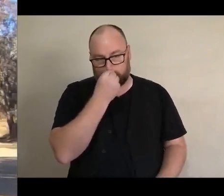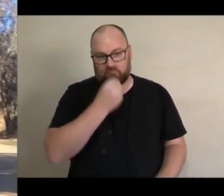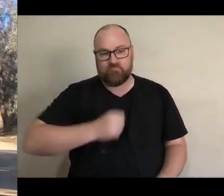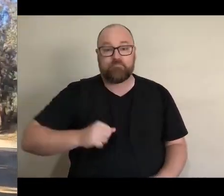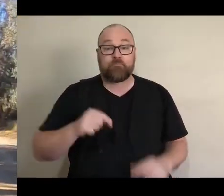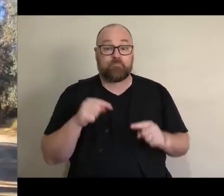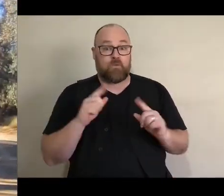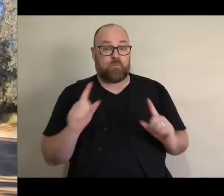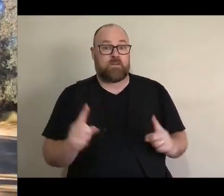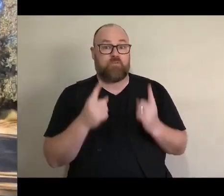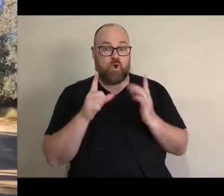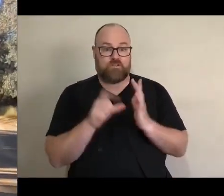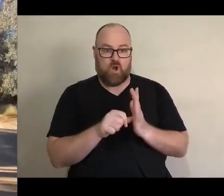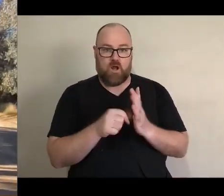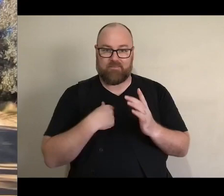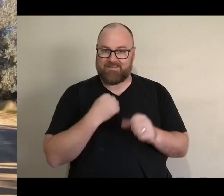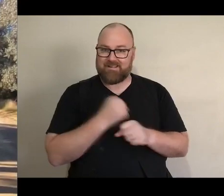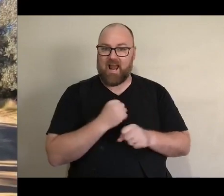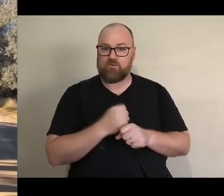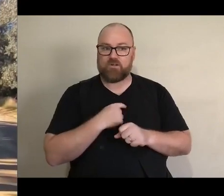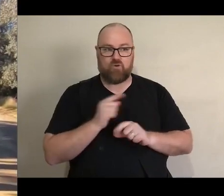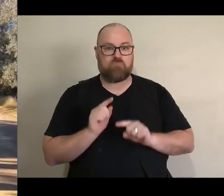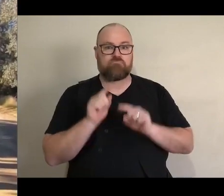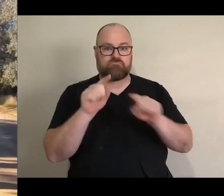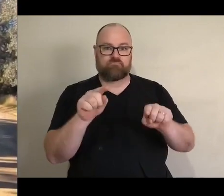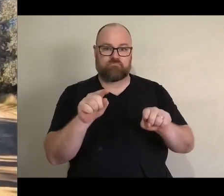the program off-site and on-country.